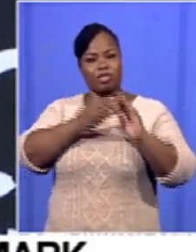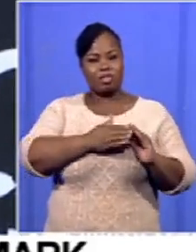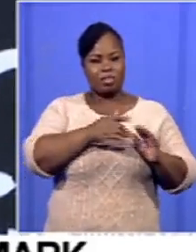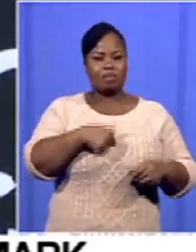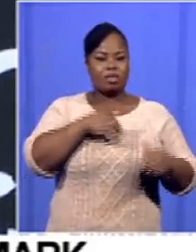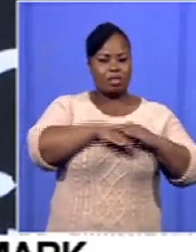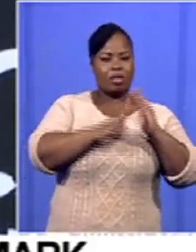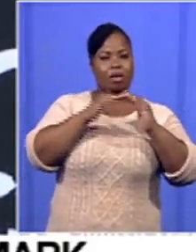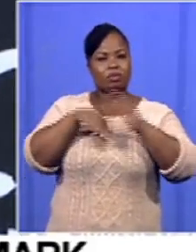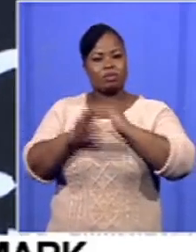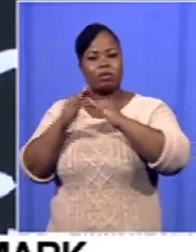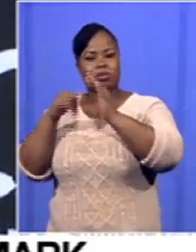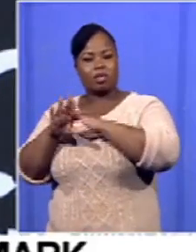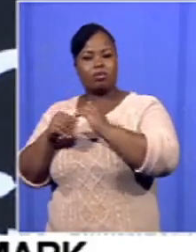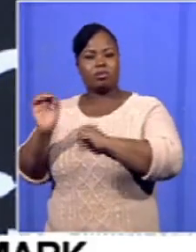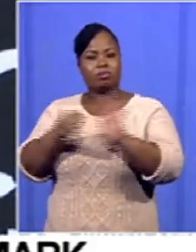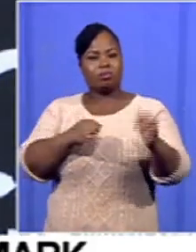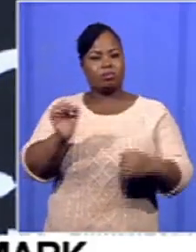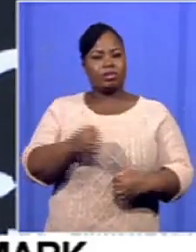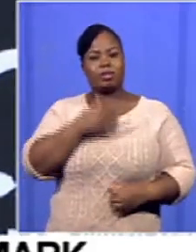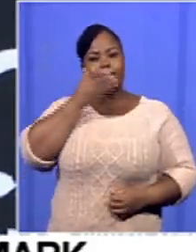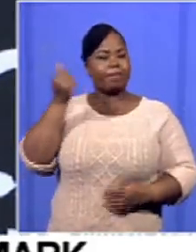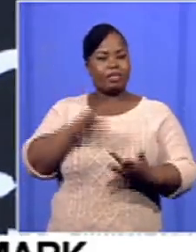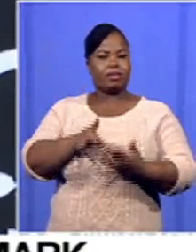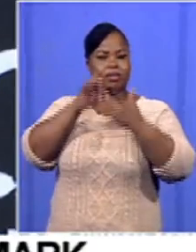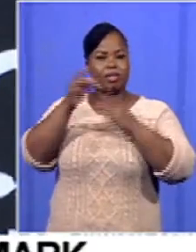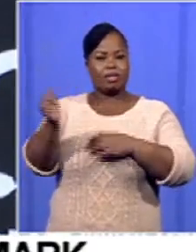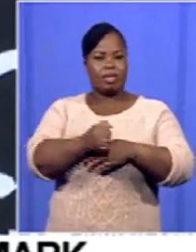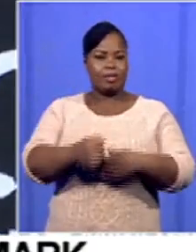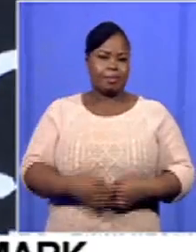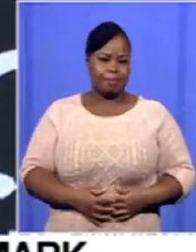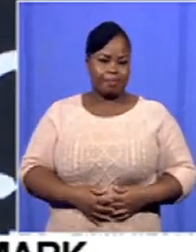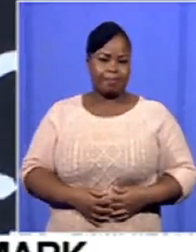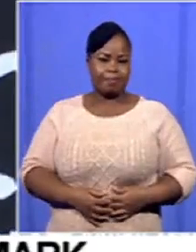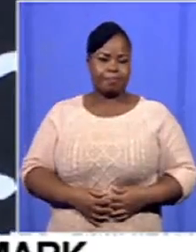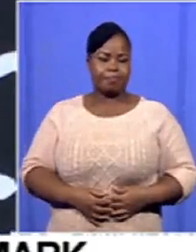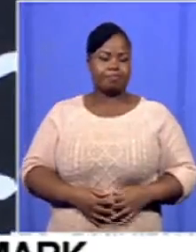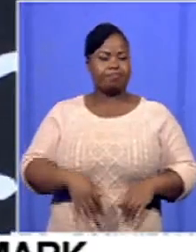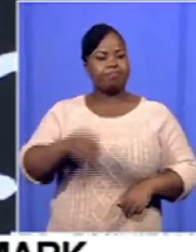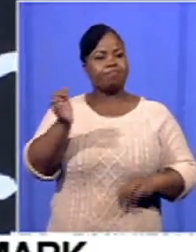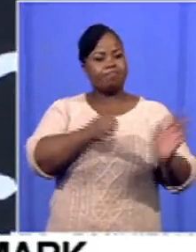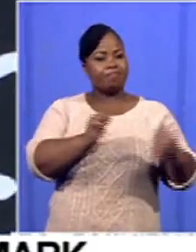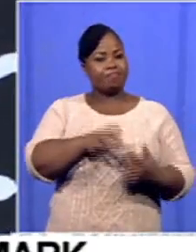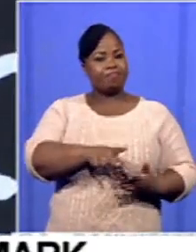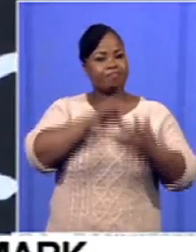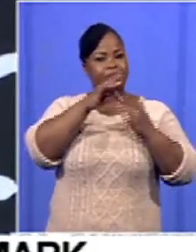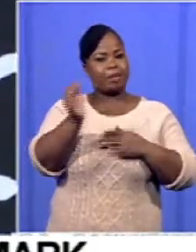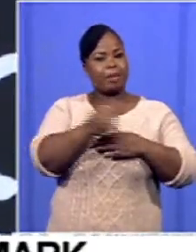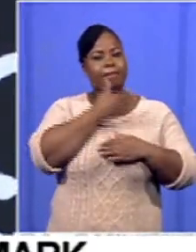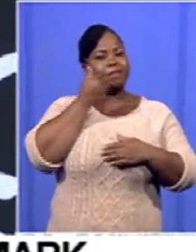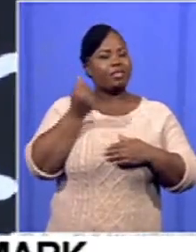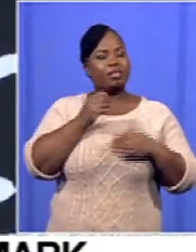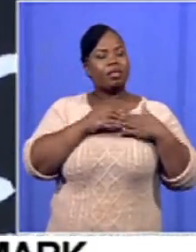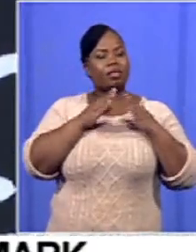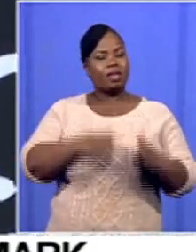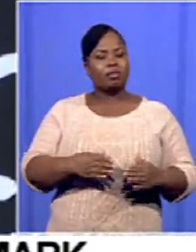house by house, recruiting the best candidates. recruiting the best leaders